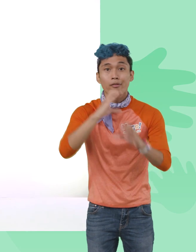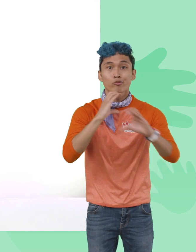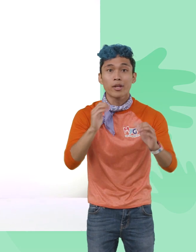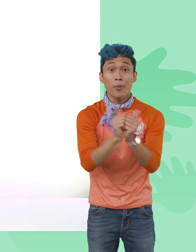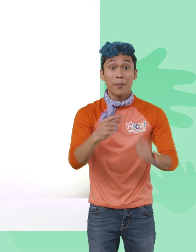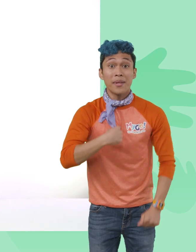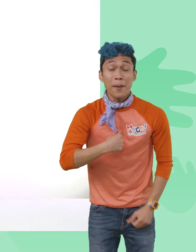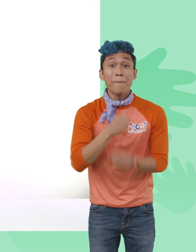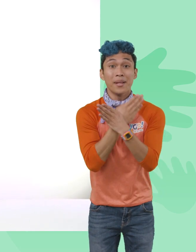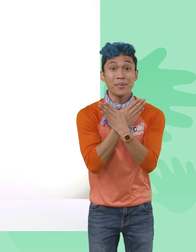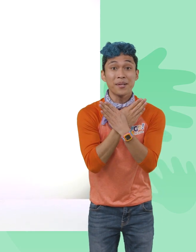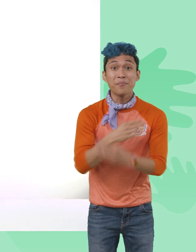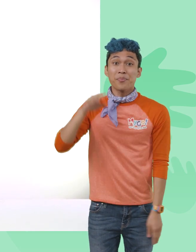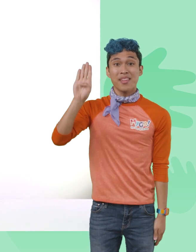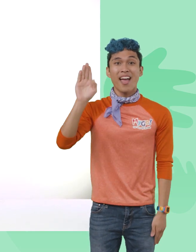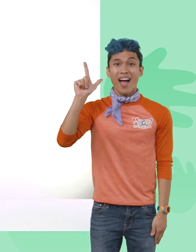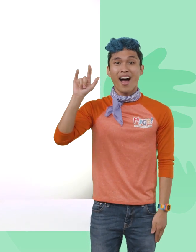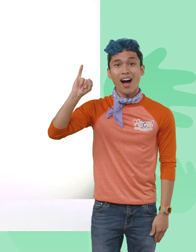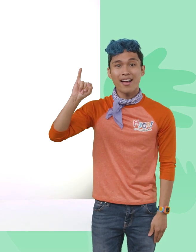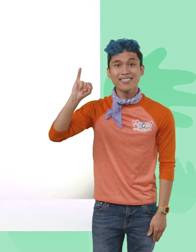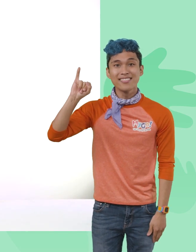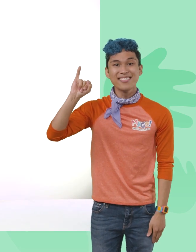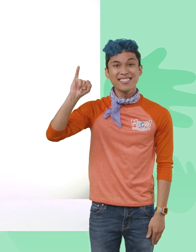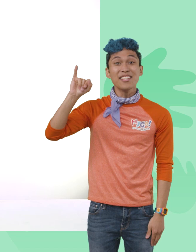me, Blippi.